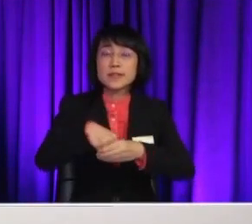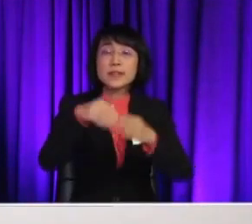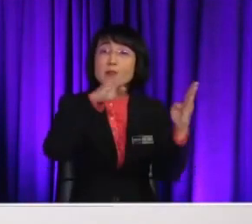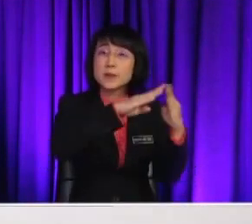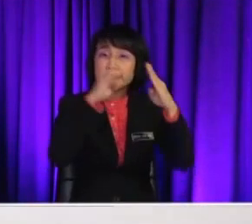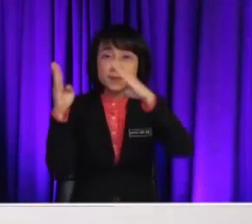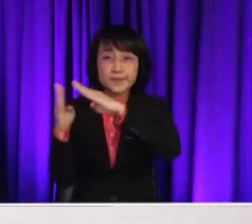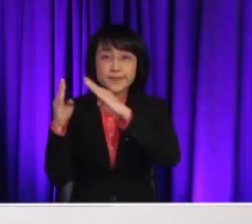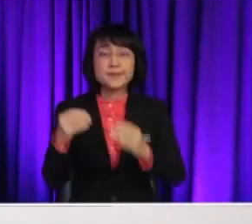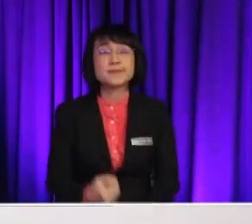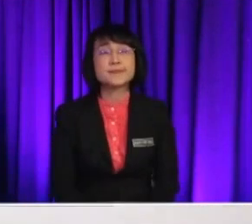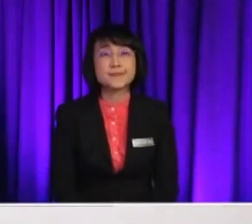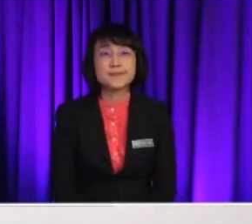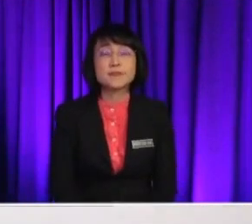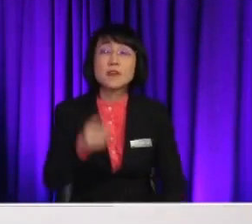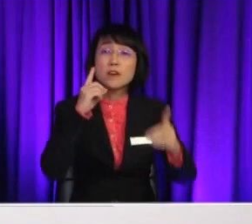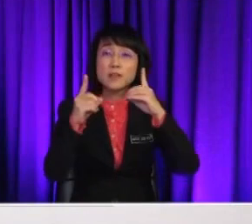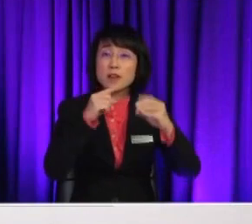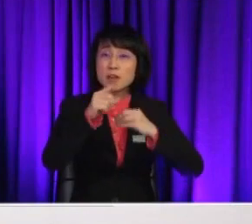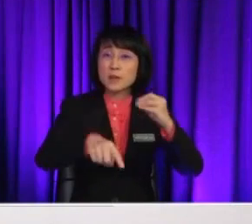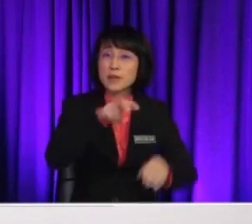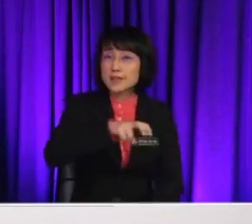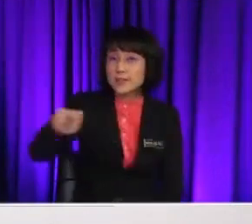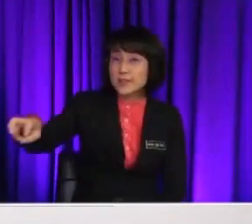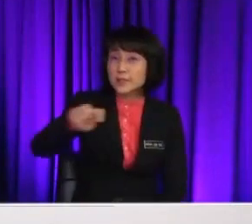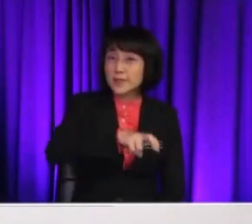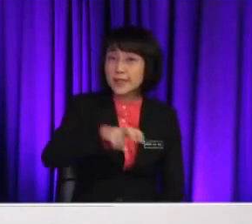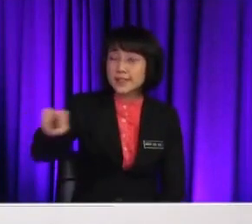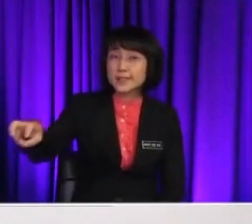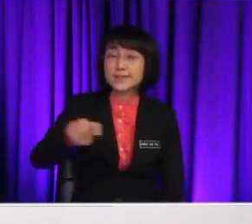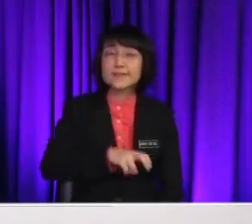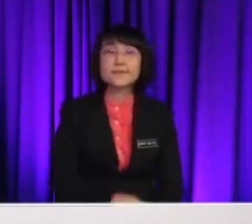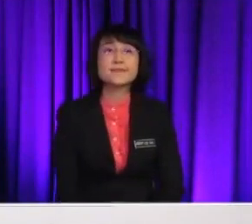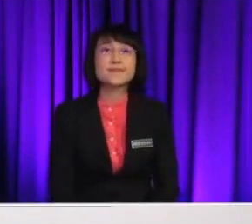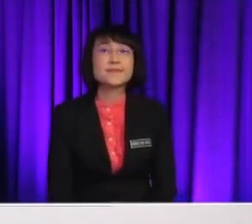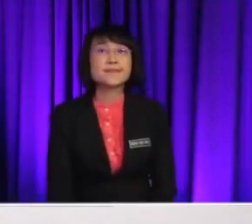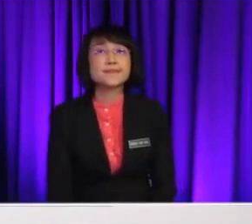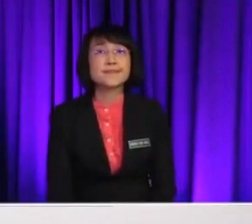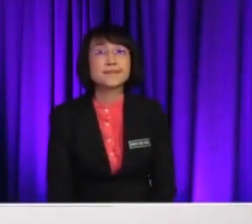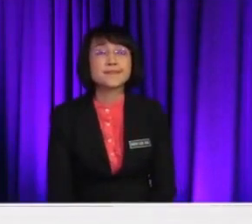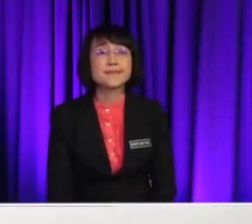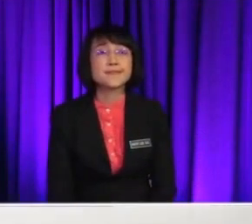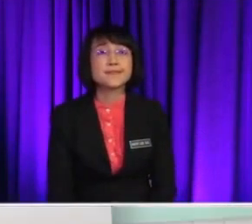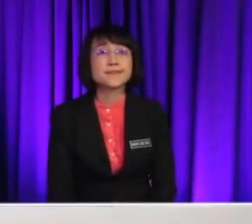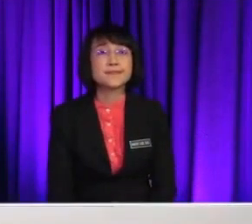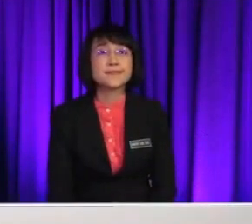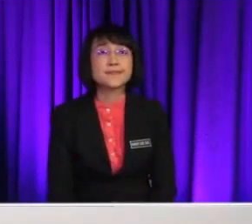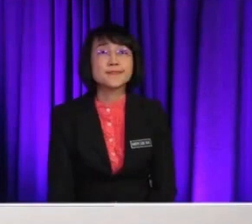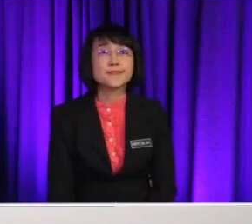right, okay, she talks about the transportations in the urban area, right? Okay, how about another pupils who would like to try on